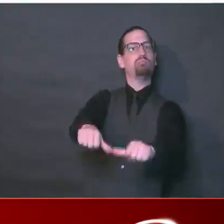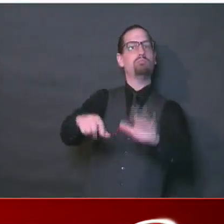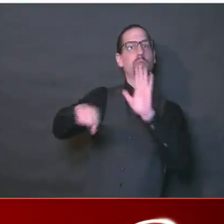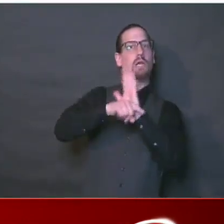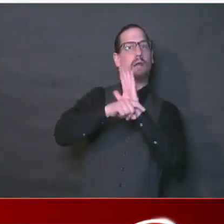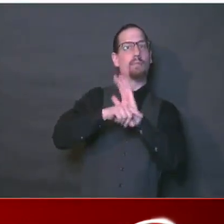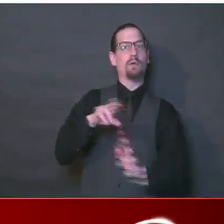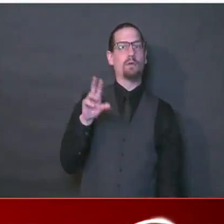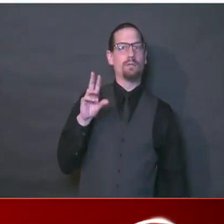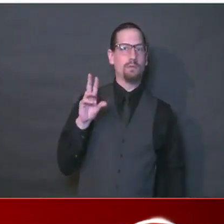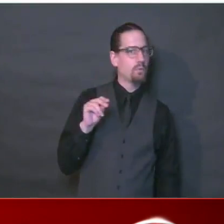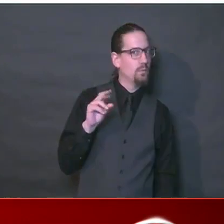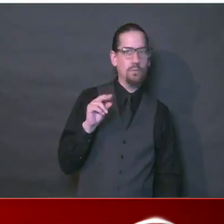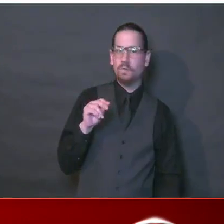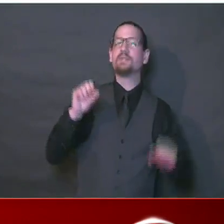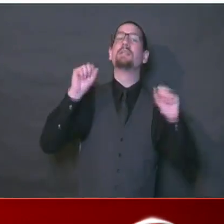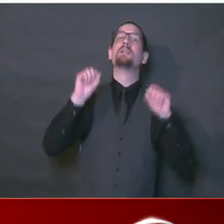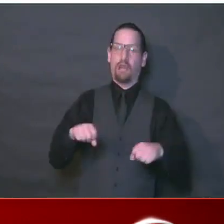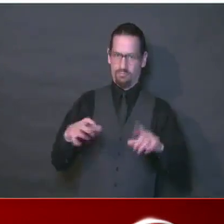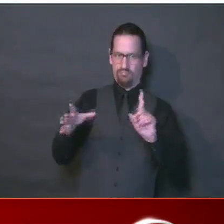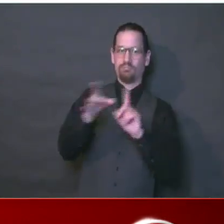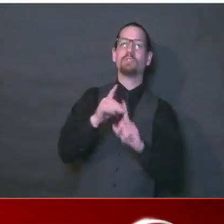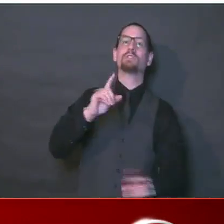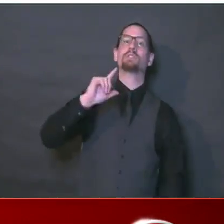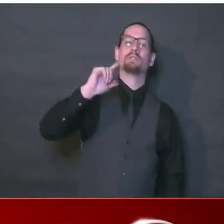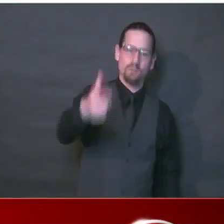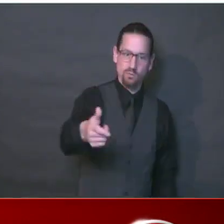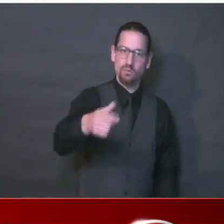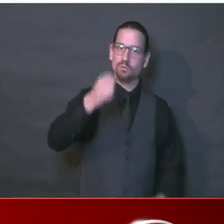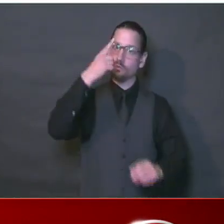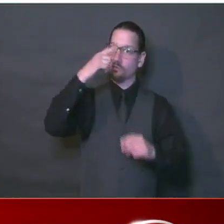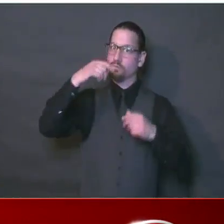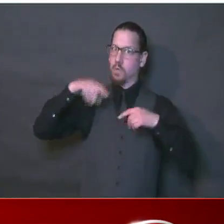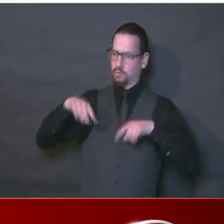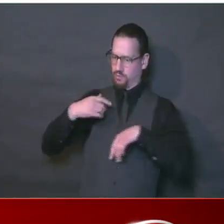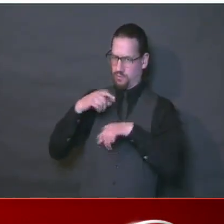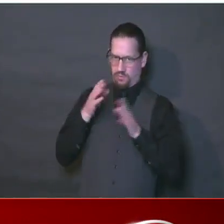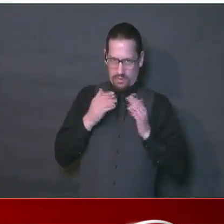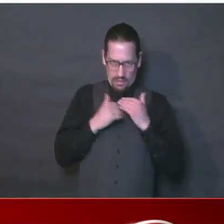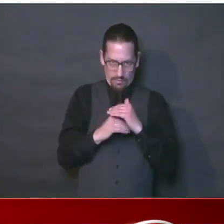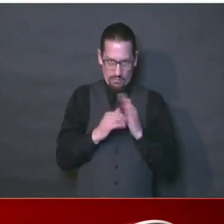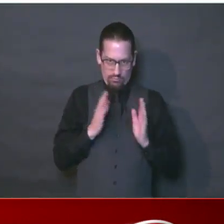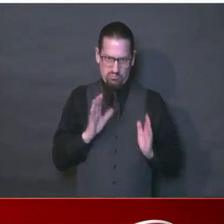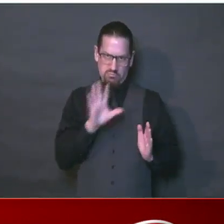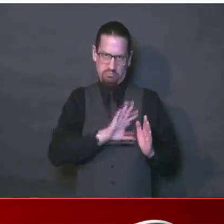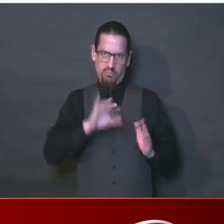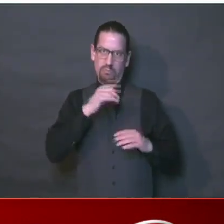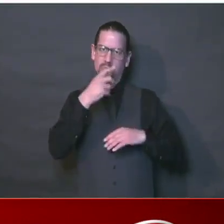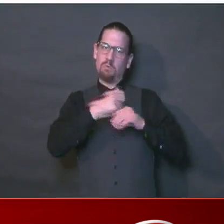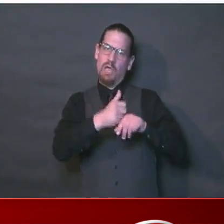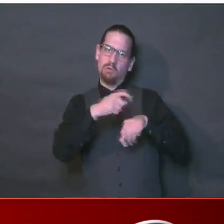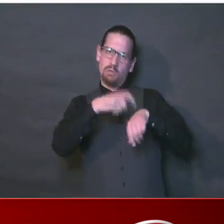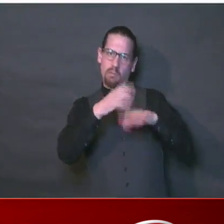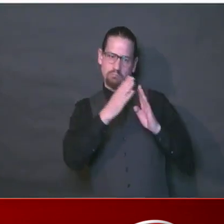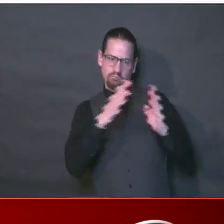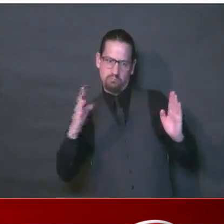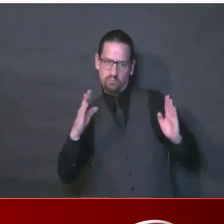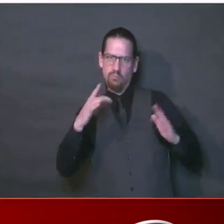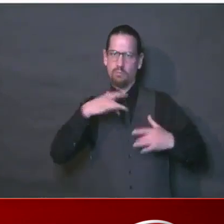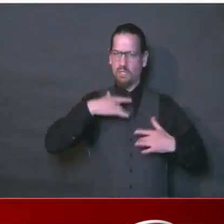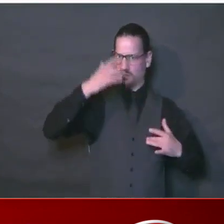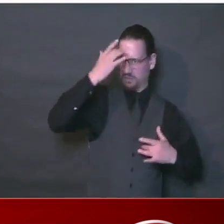test is just one point in time. If you've been told to quarantine because you had direct sustained